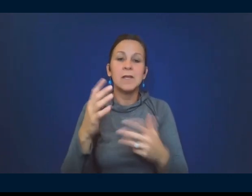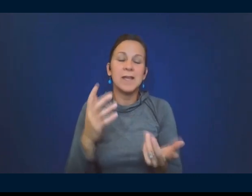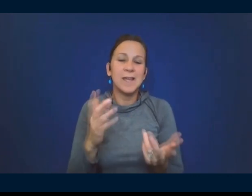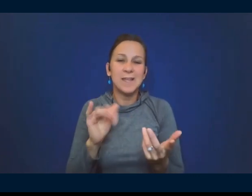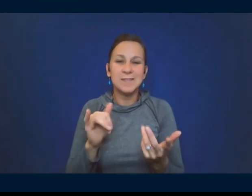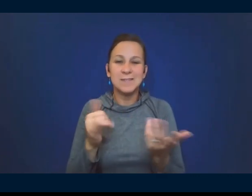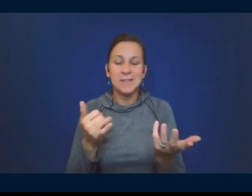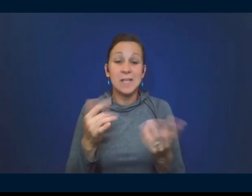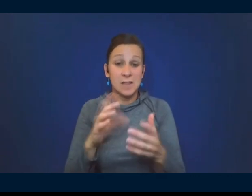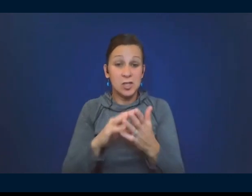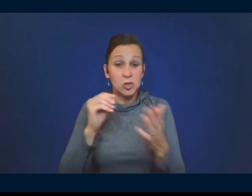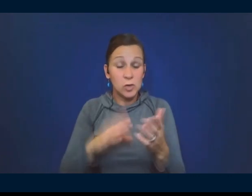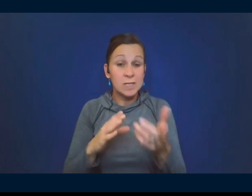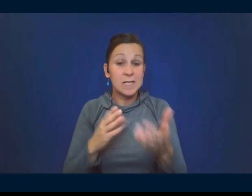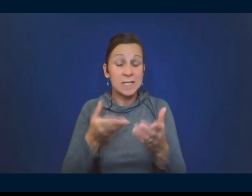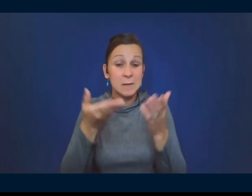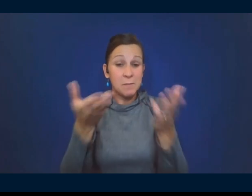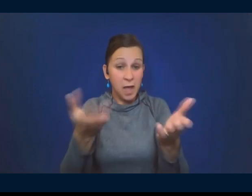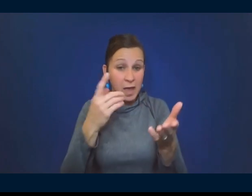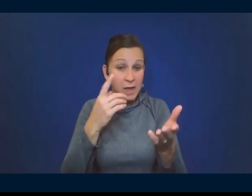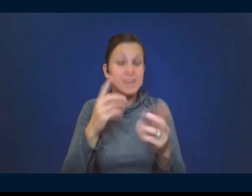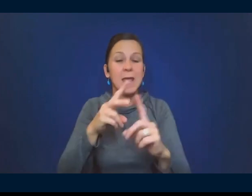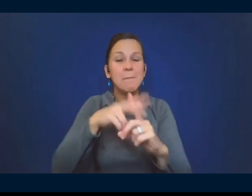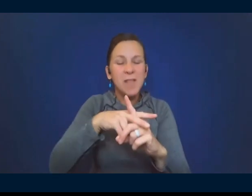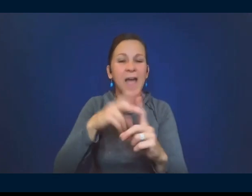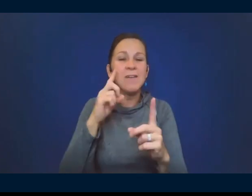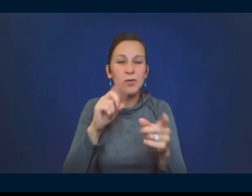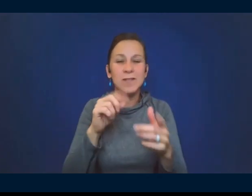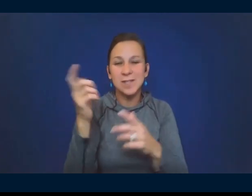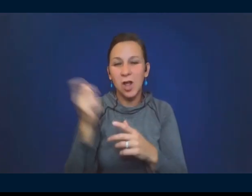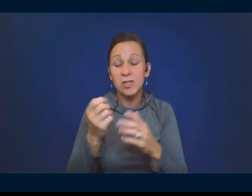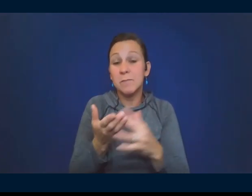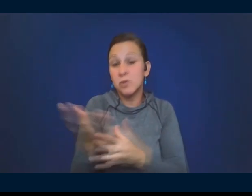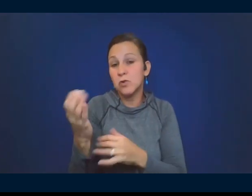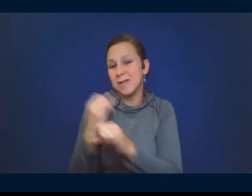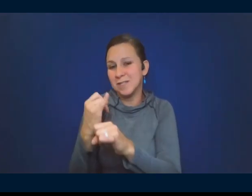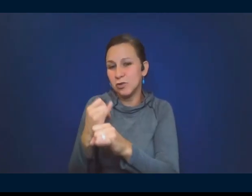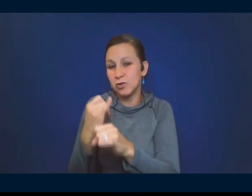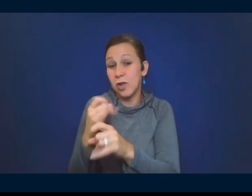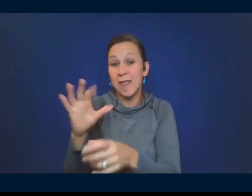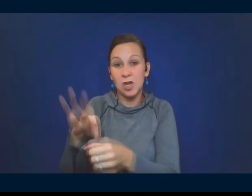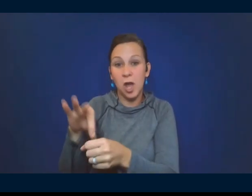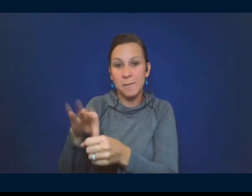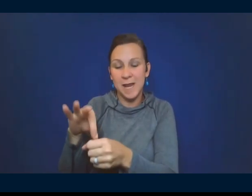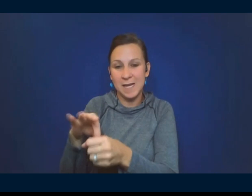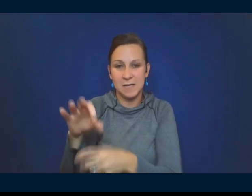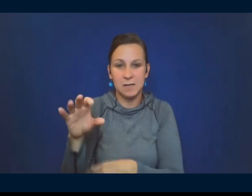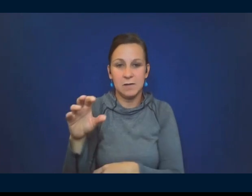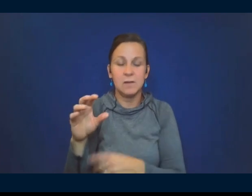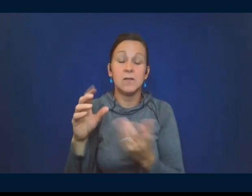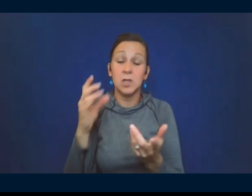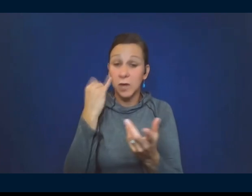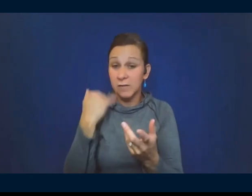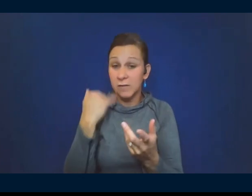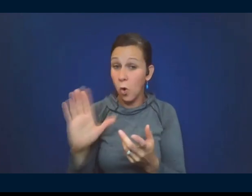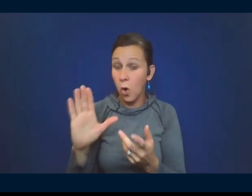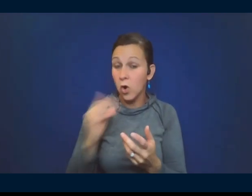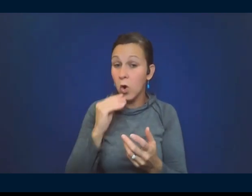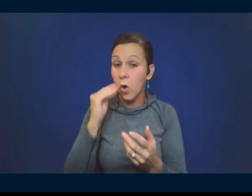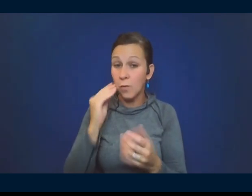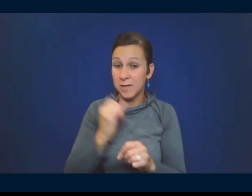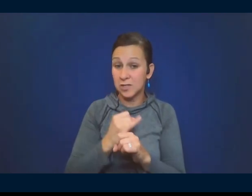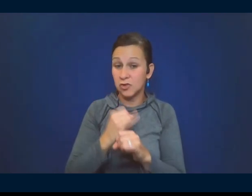the students apply for the scholarship through an institutional nomination. So if your home institution has a